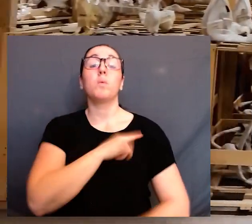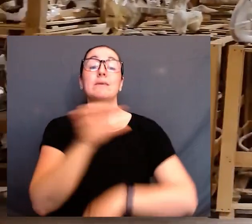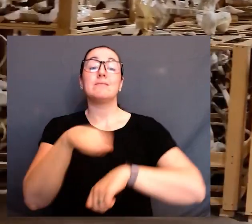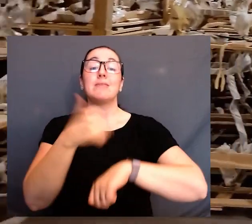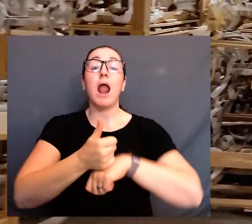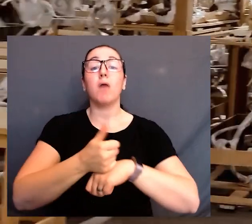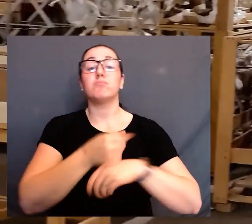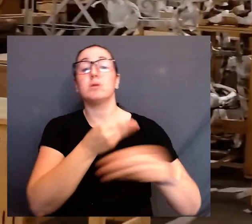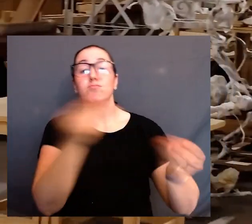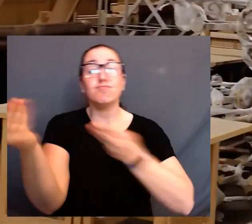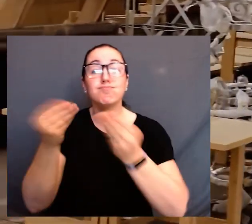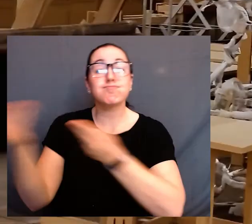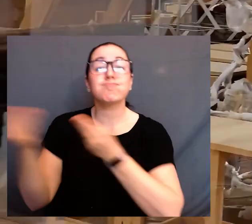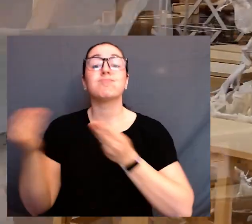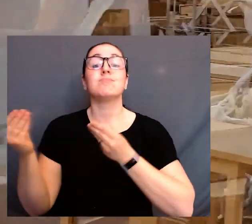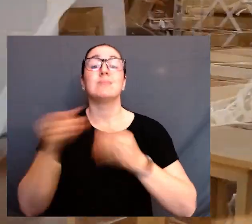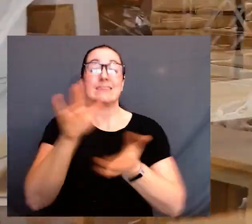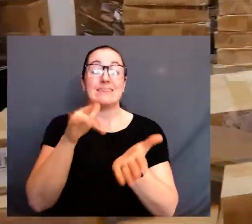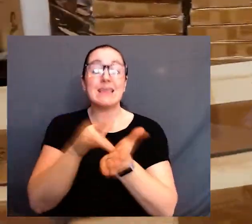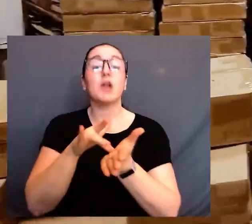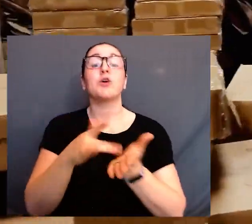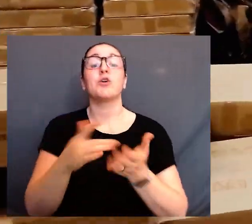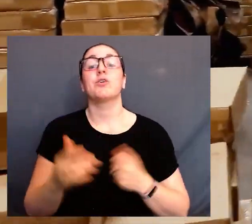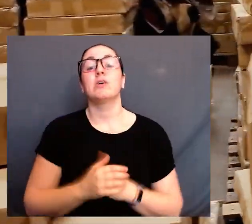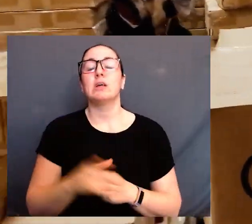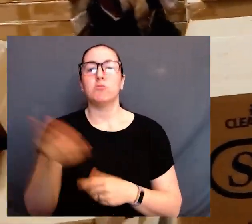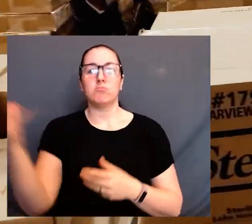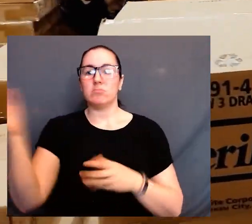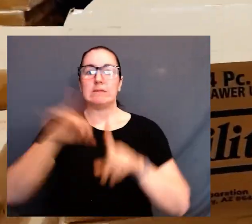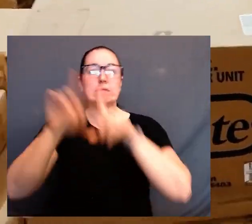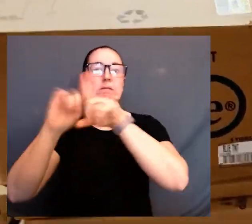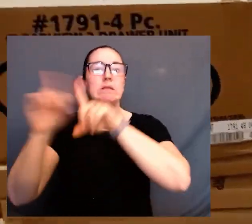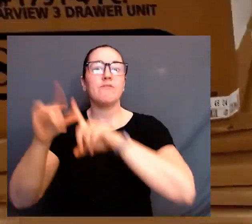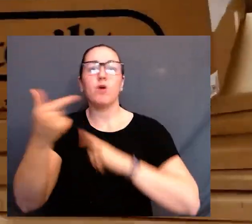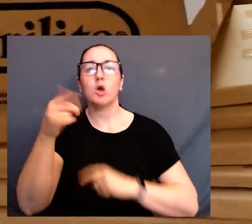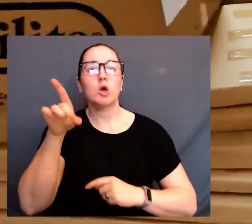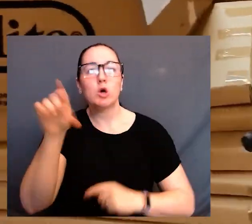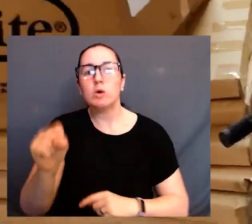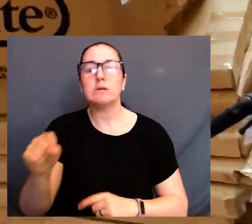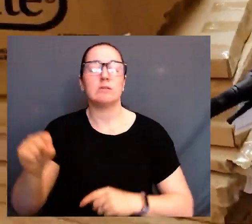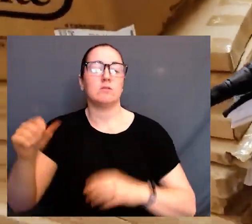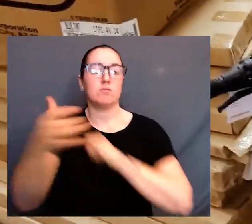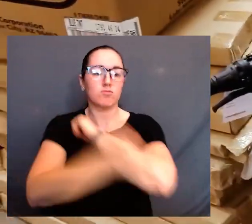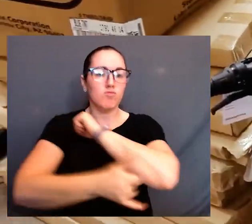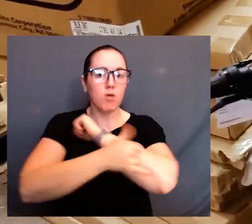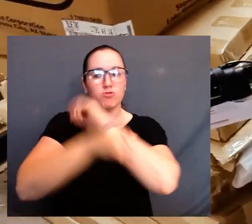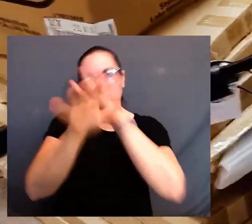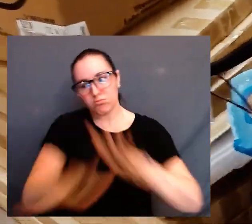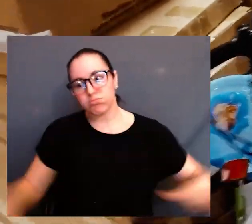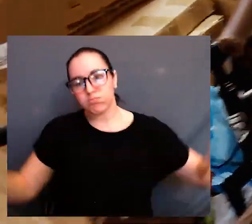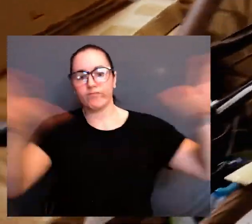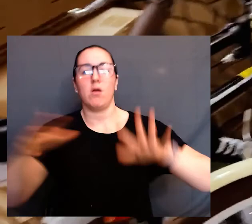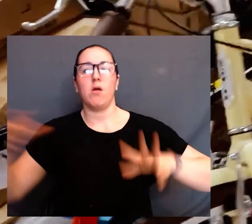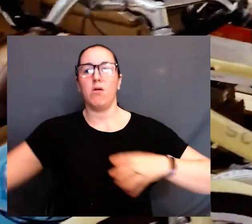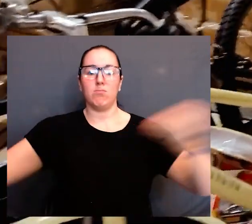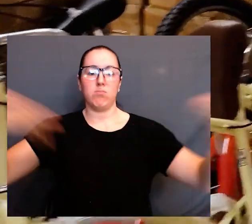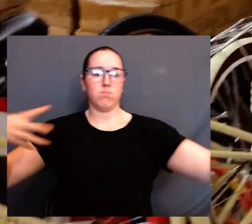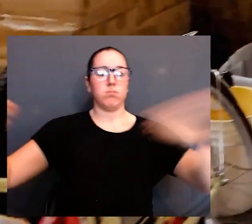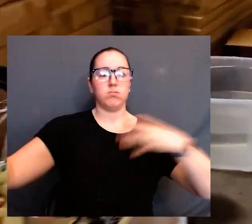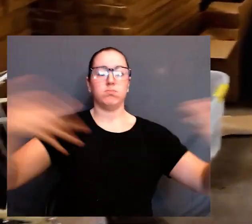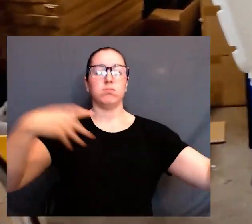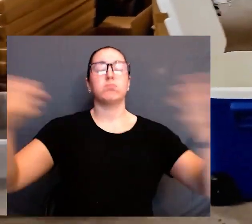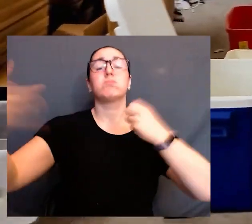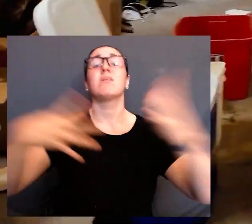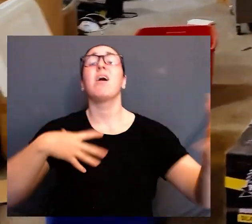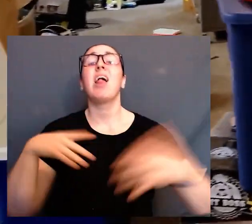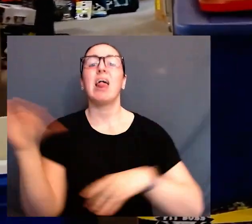and distribution center for the west side of Metro Phoenix. We receive all types of goods from all over the country from multiple partnerships we have. Things like